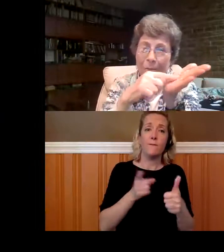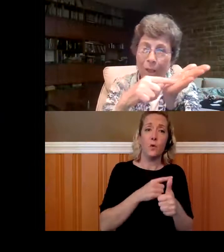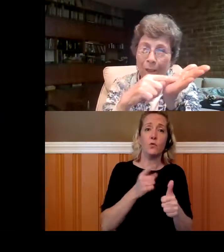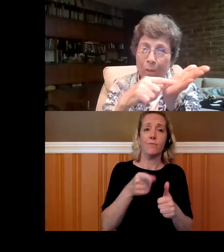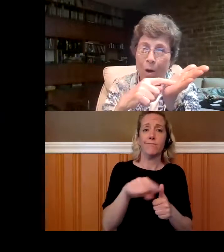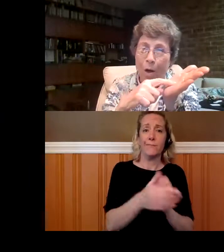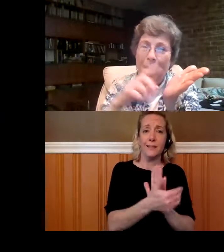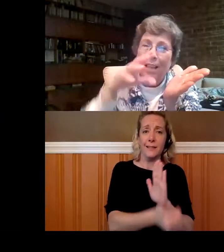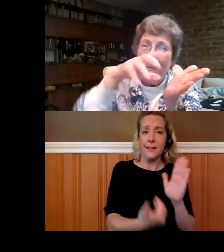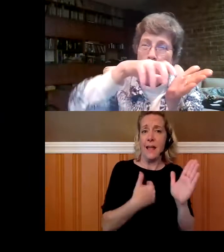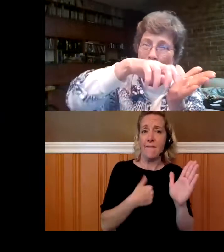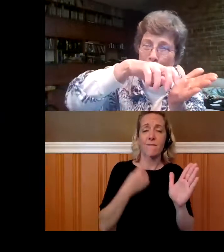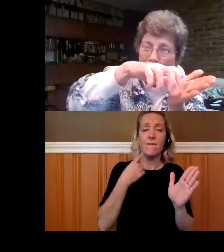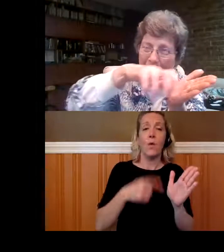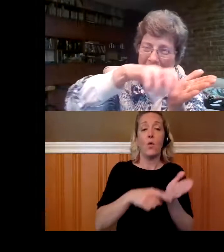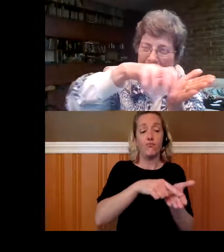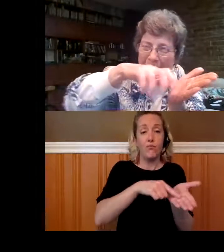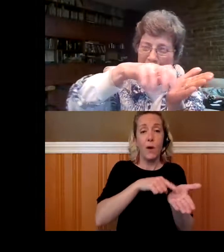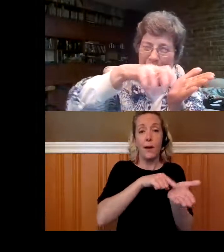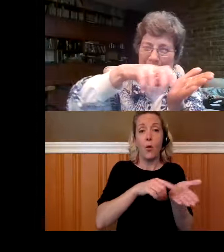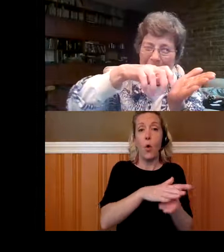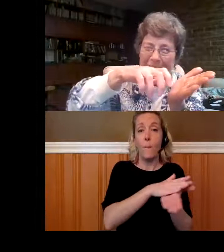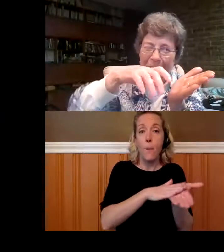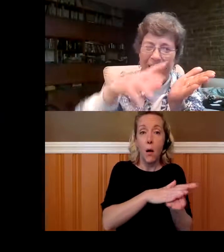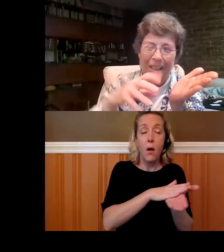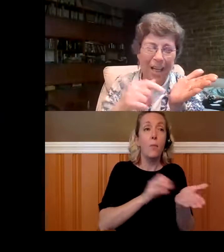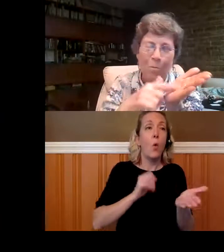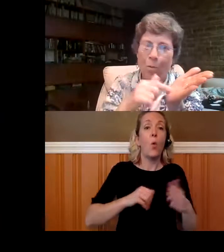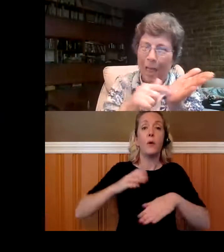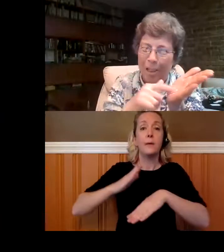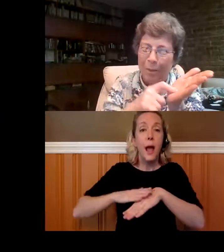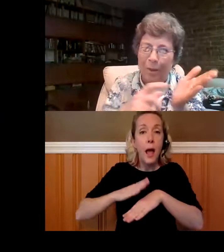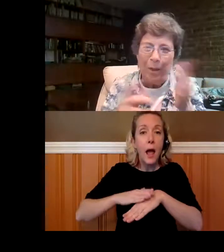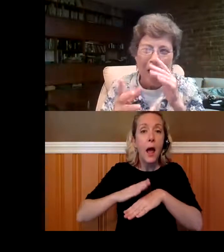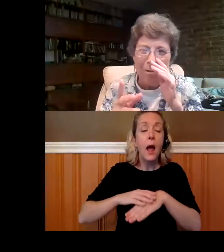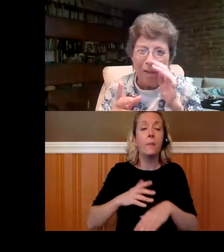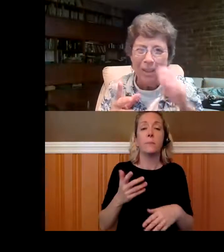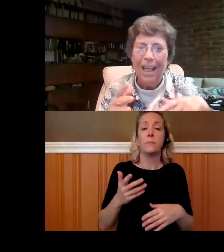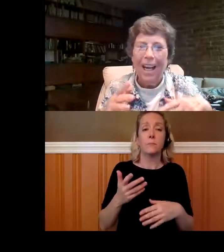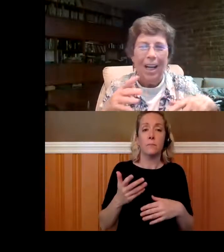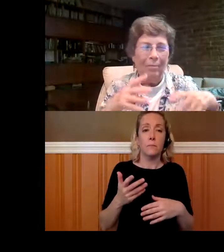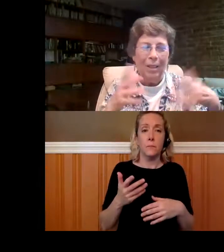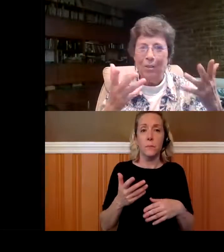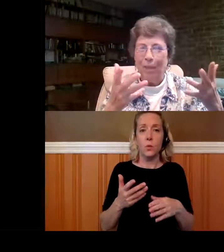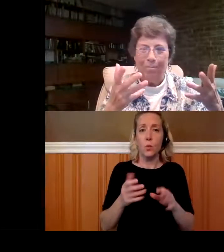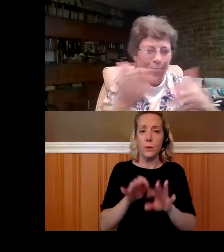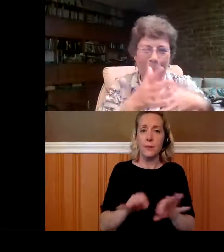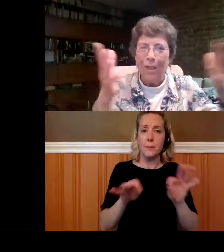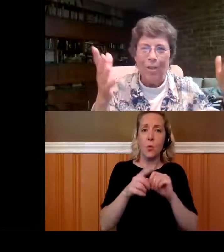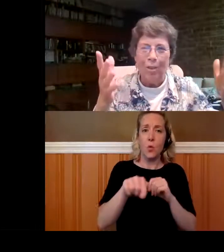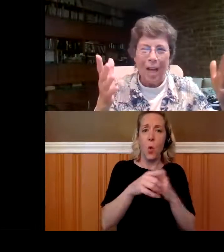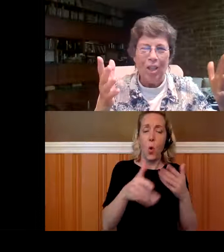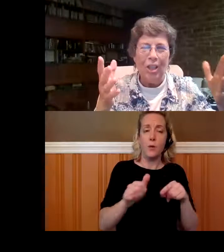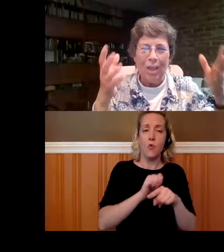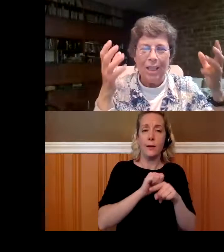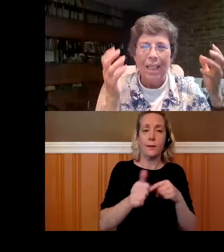hand on the person to make it more legible, or however, you know, if they're, whatever their strategies are, is they need to be skilled with it before